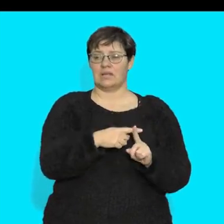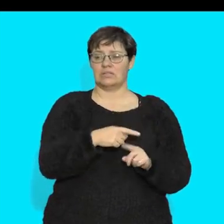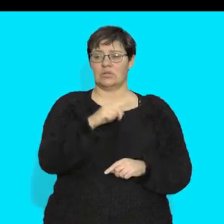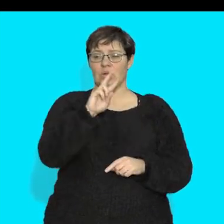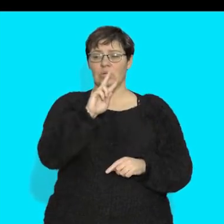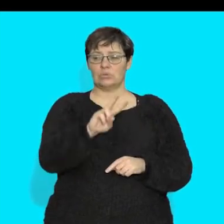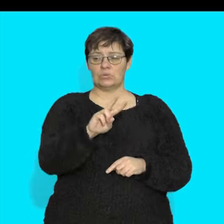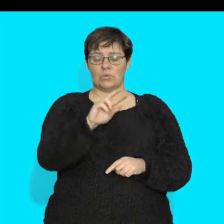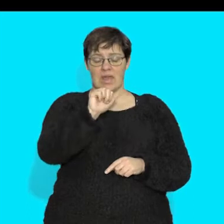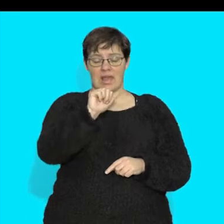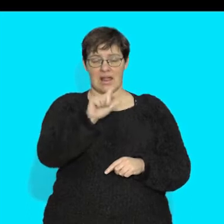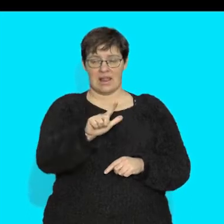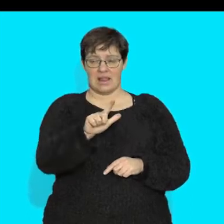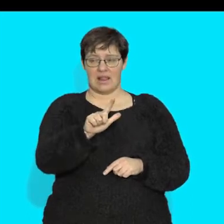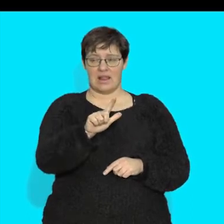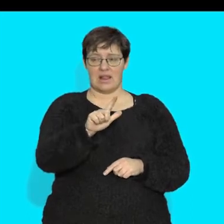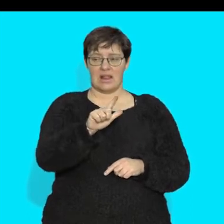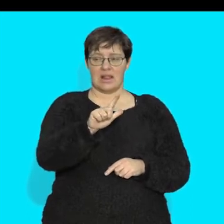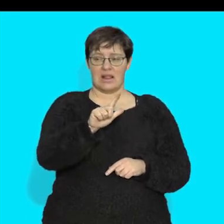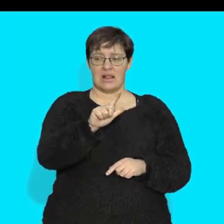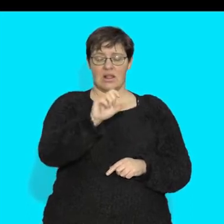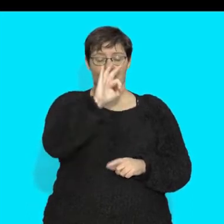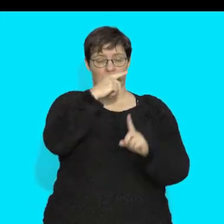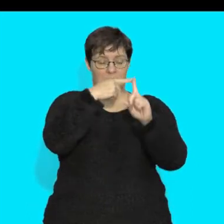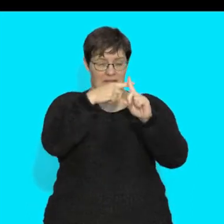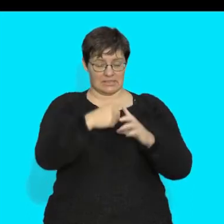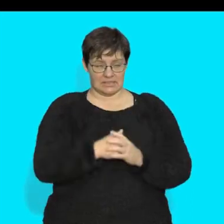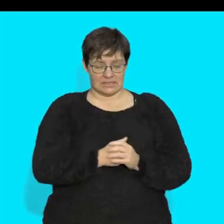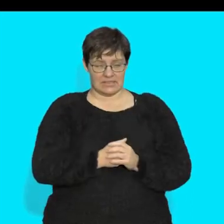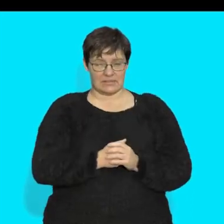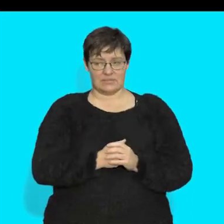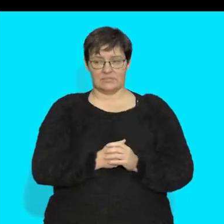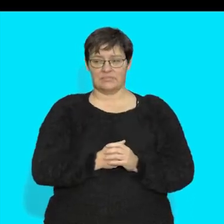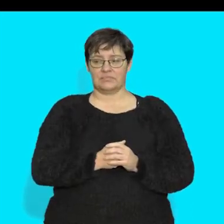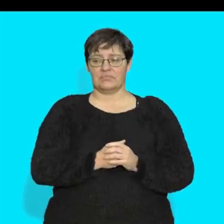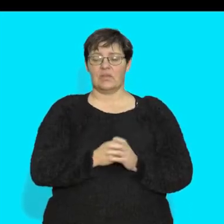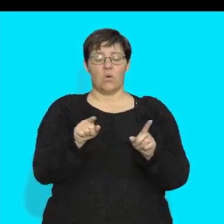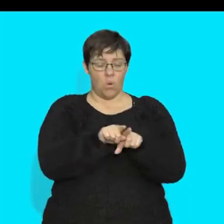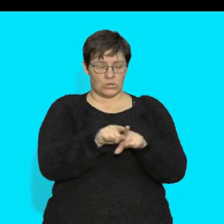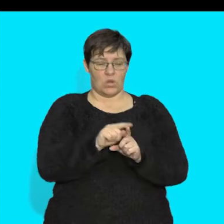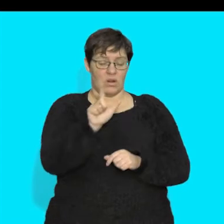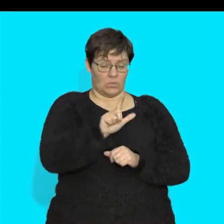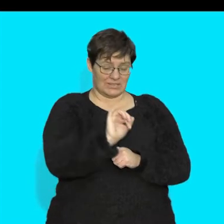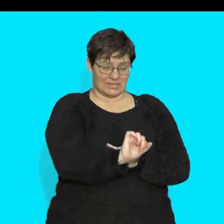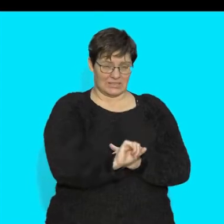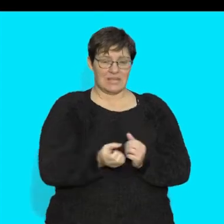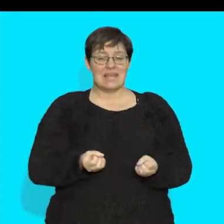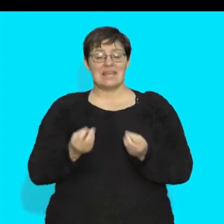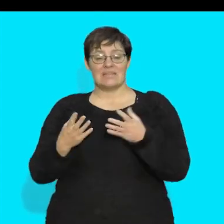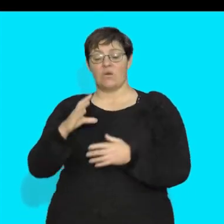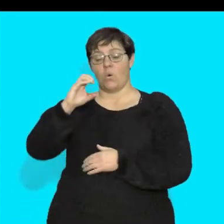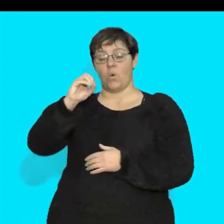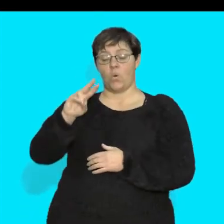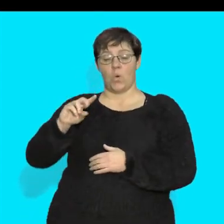2 aluminiums in their ionic form that were liquid. And that's going to